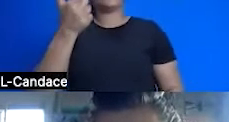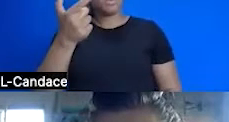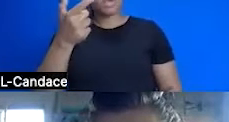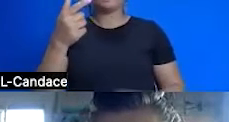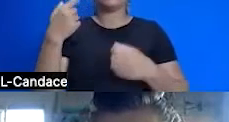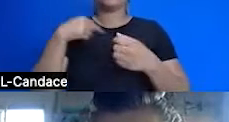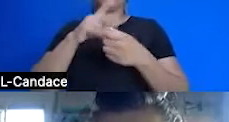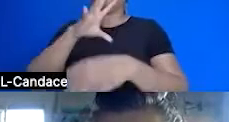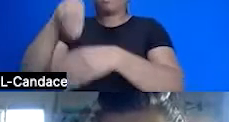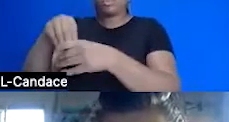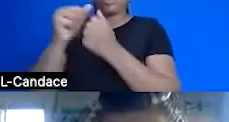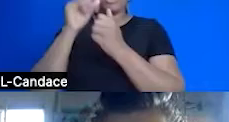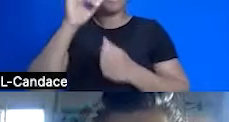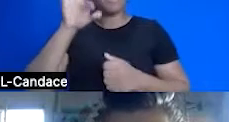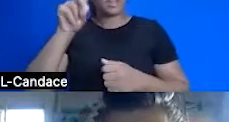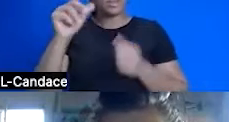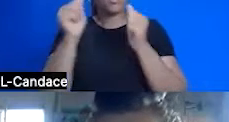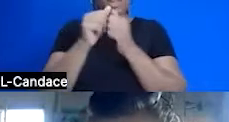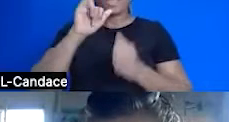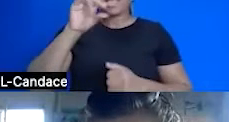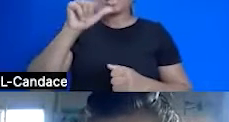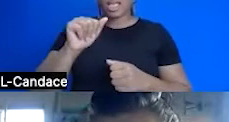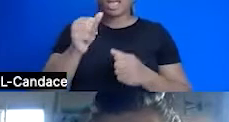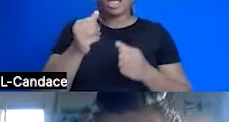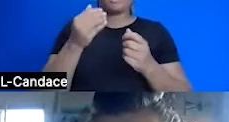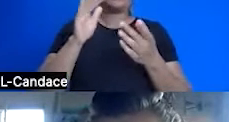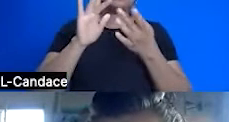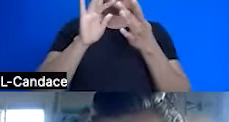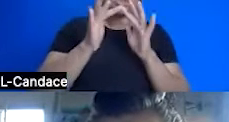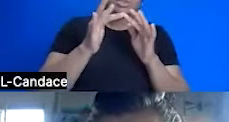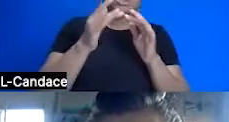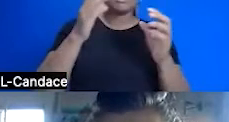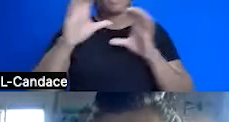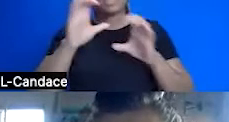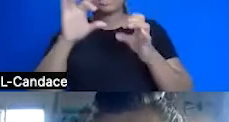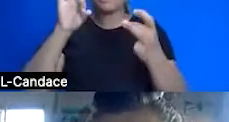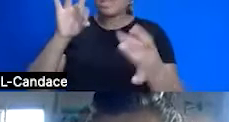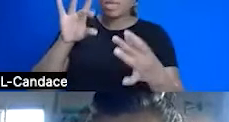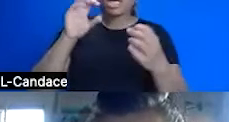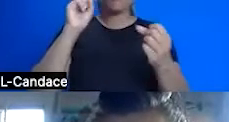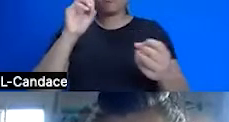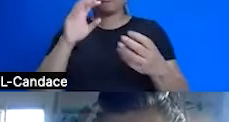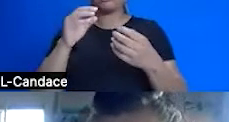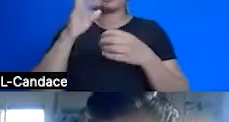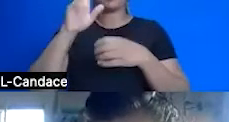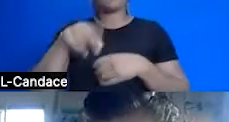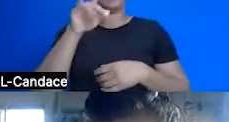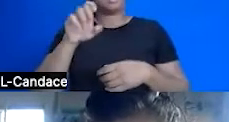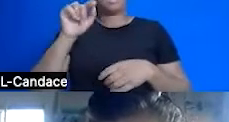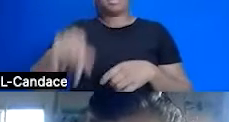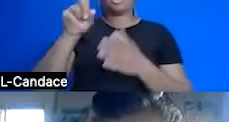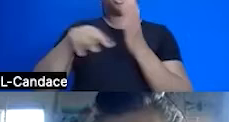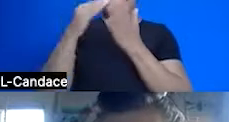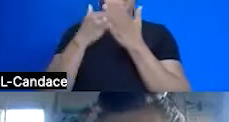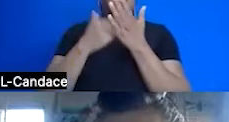in partnership with the IDA through virtual conversations and feedback sessions to update the core application proposal